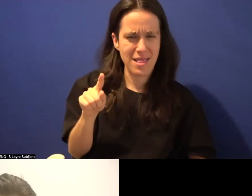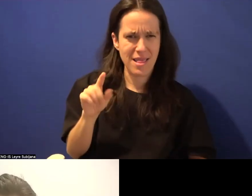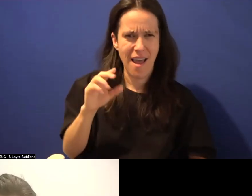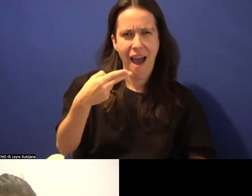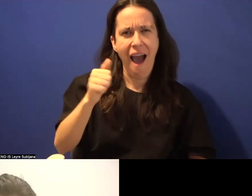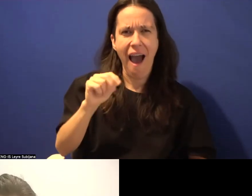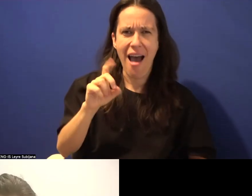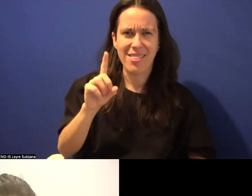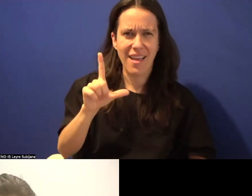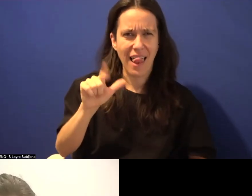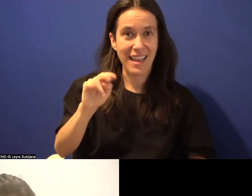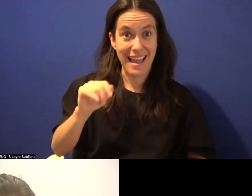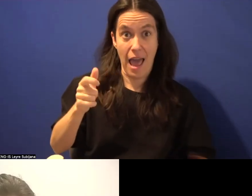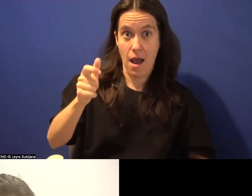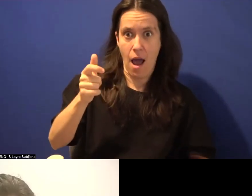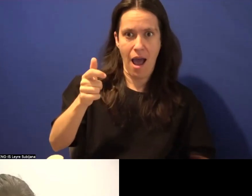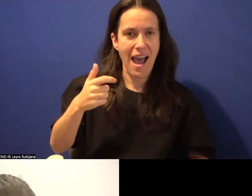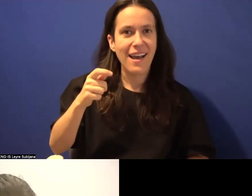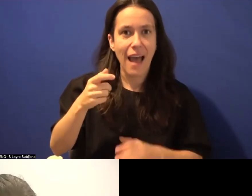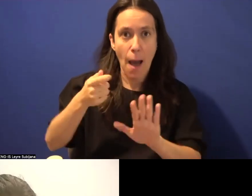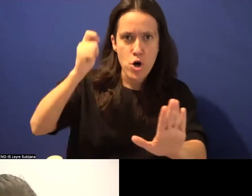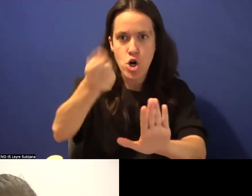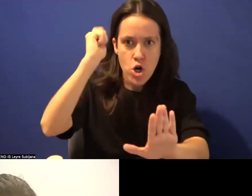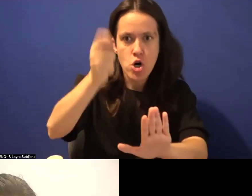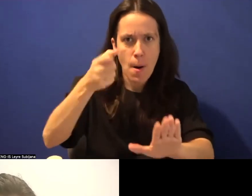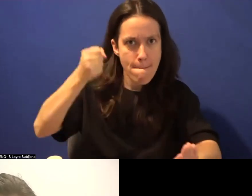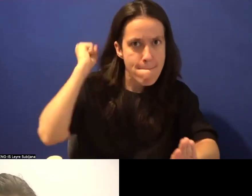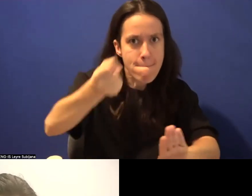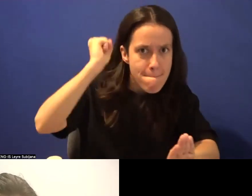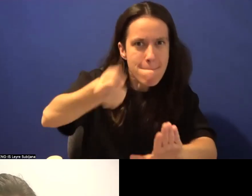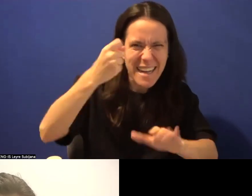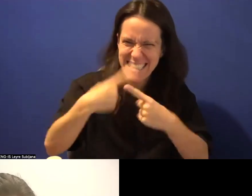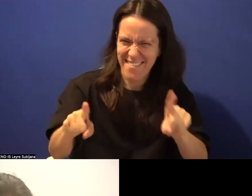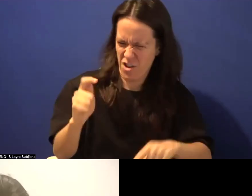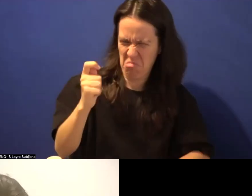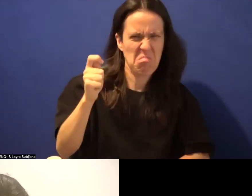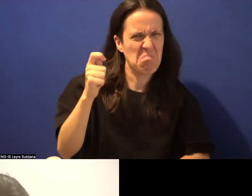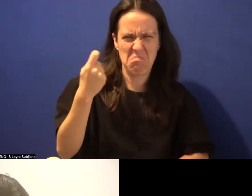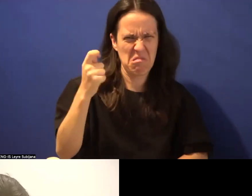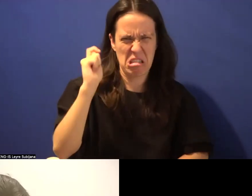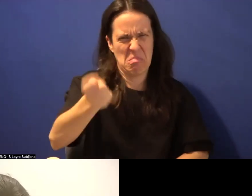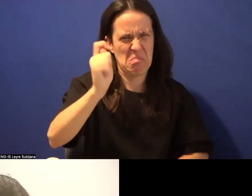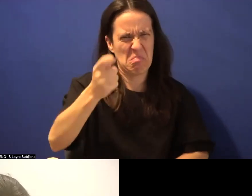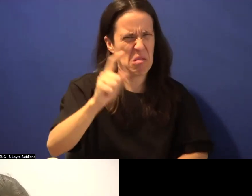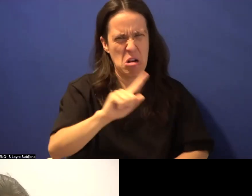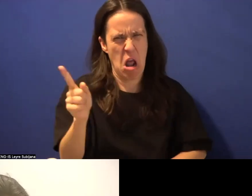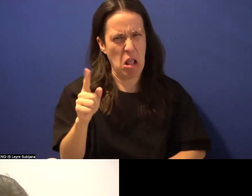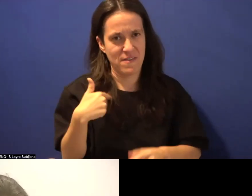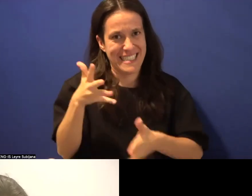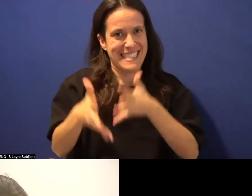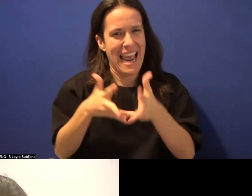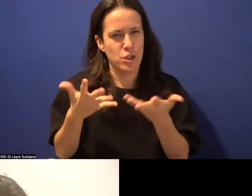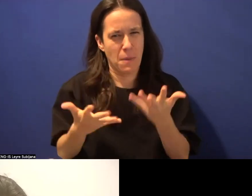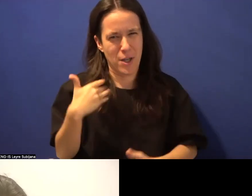shape because for hammering, I would not hold a hammer like this. I would hold it like this, right? So to me, signers might be aware that, oh,